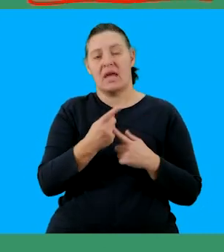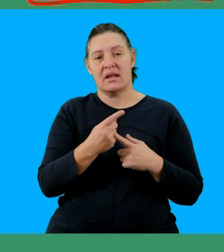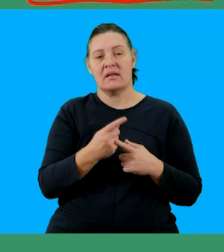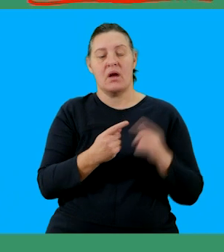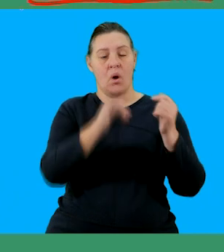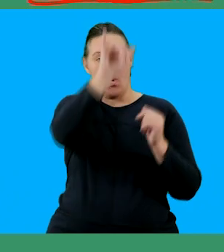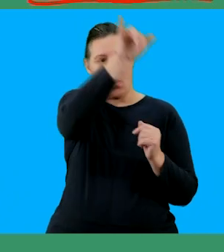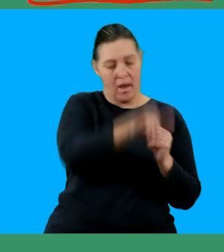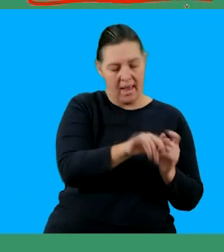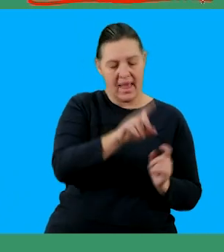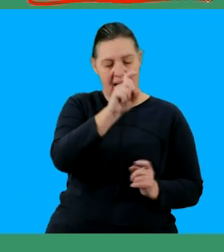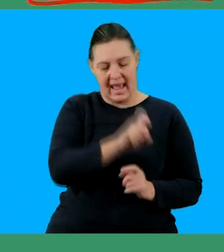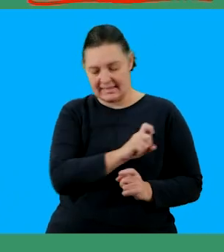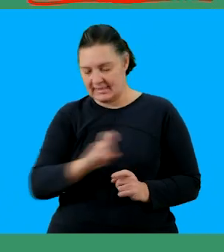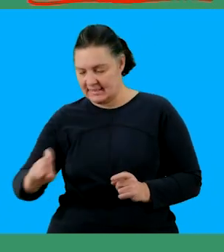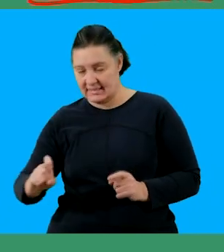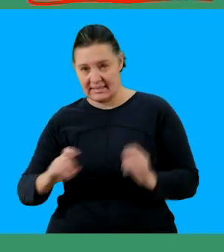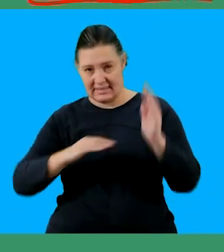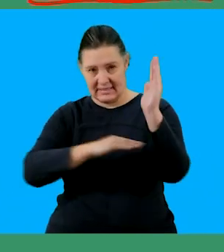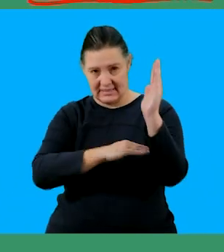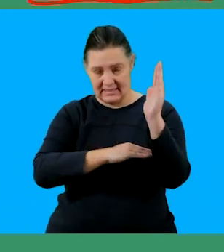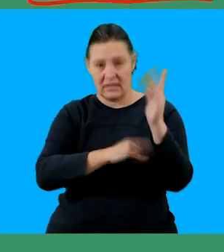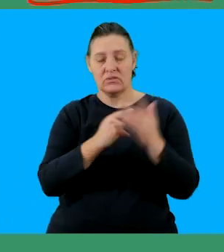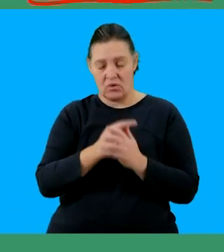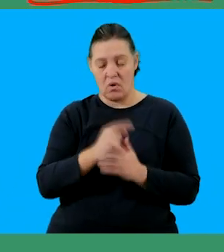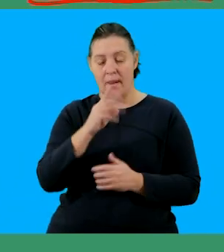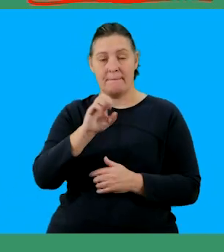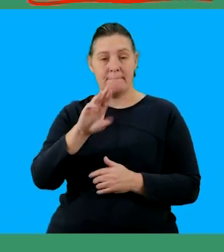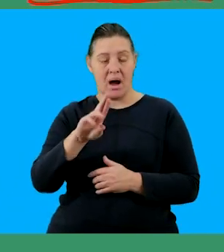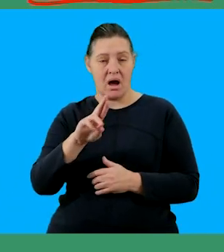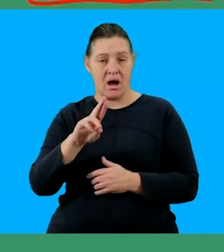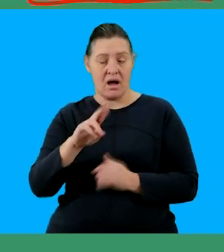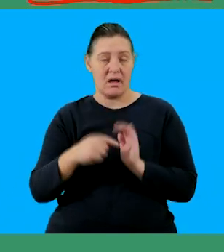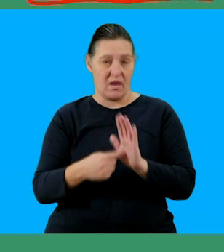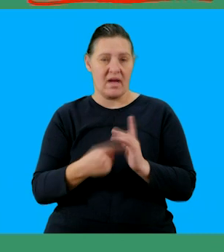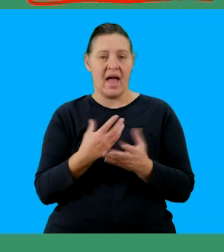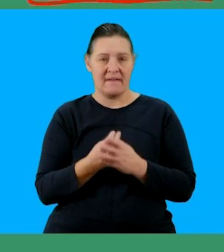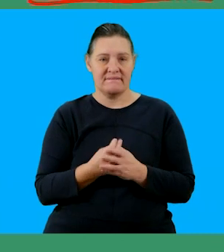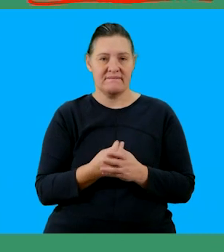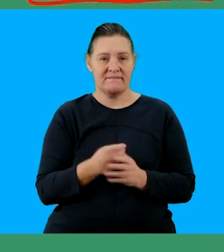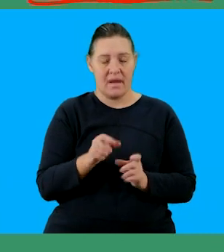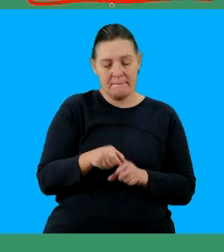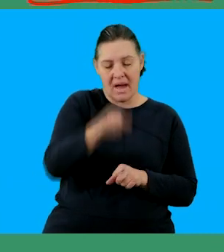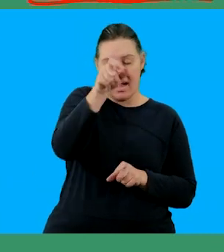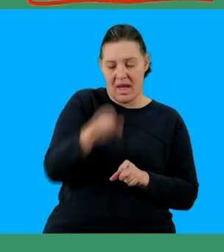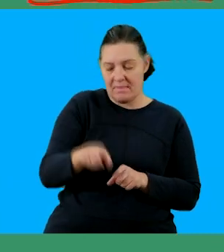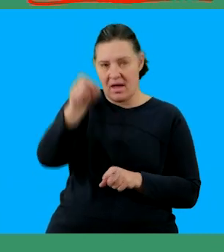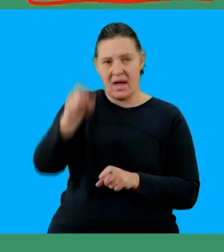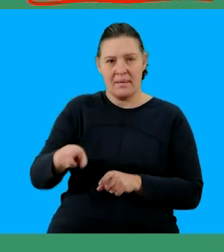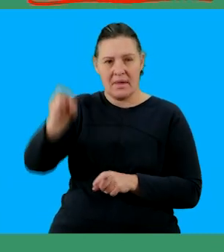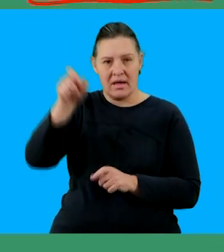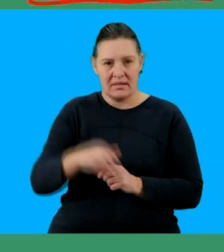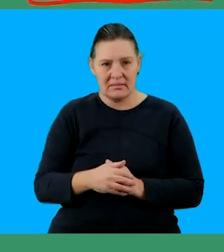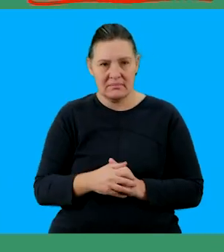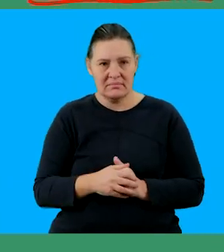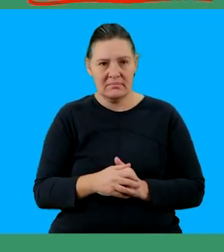These are our y-axis and these are our x-axis. So our bar graph, it has bars like this. So